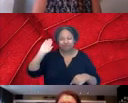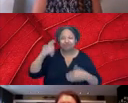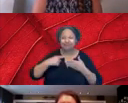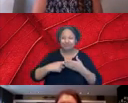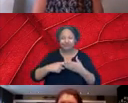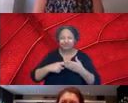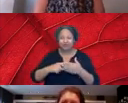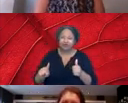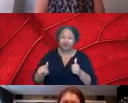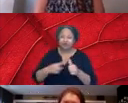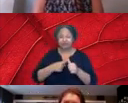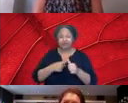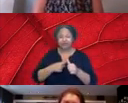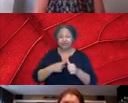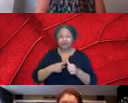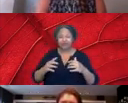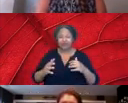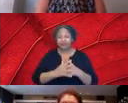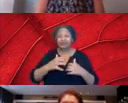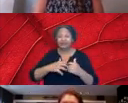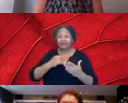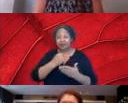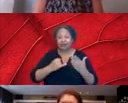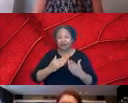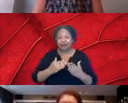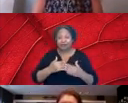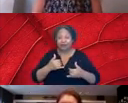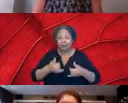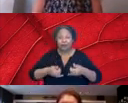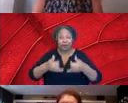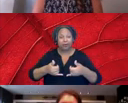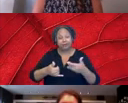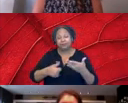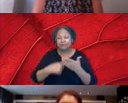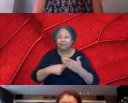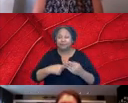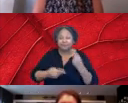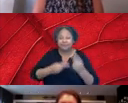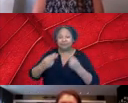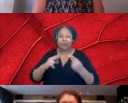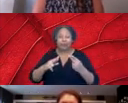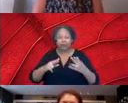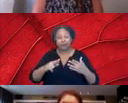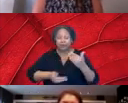to speak about the nomination process and their experience. It's really exciting to think about that time coming forward.